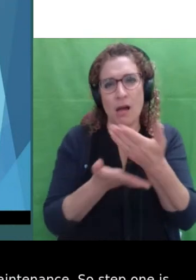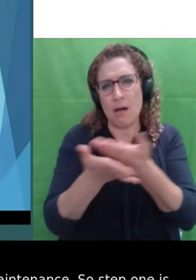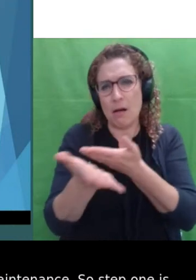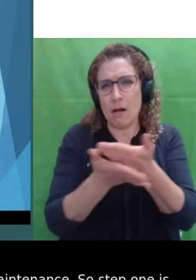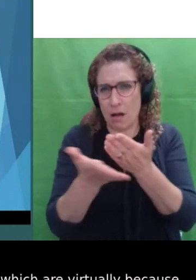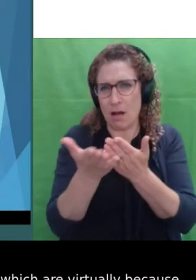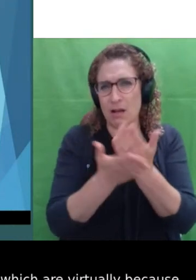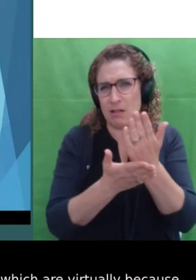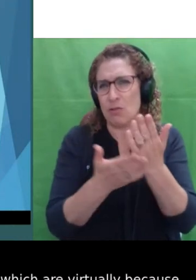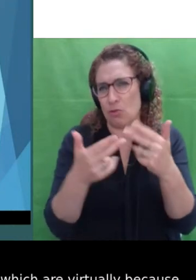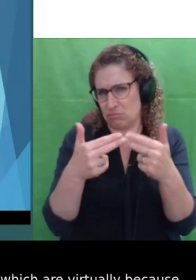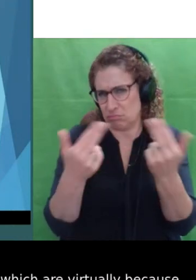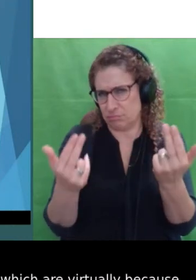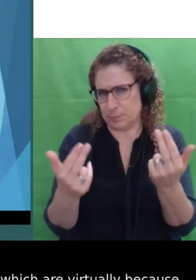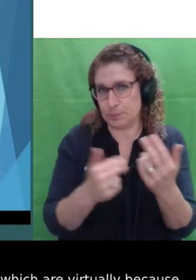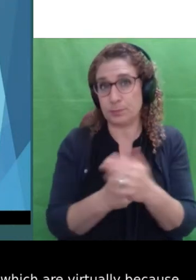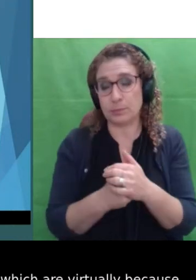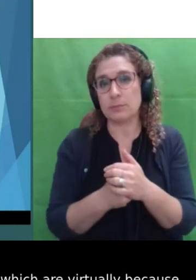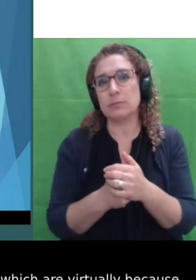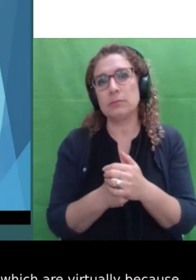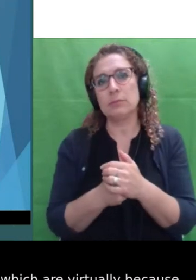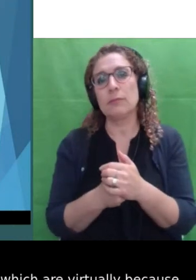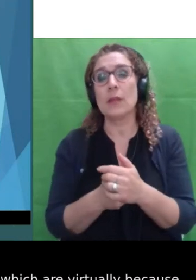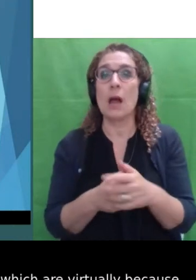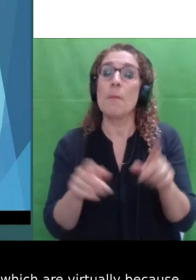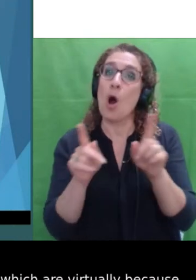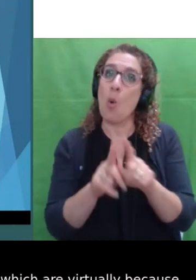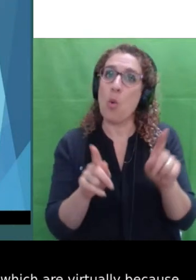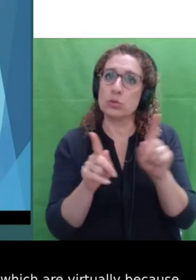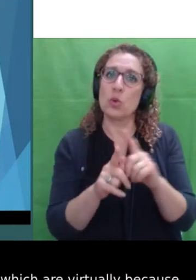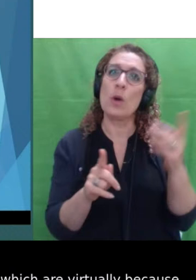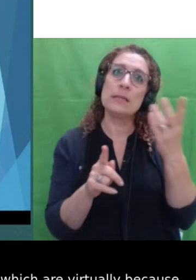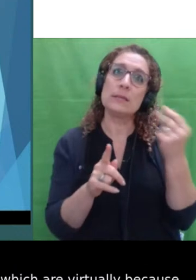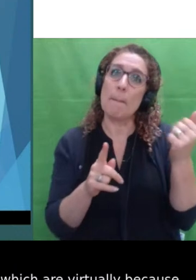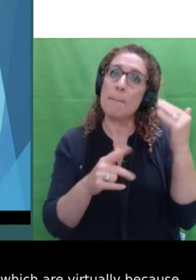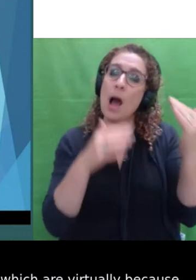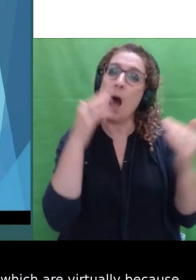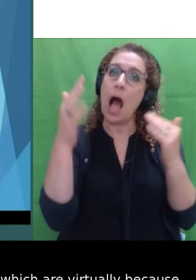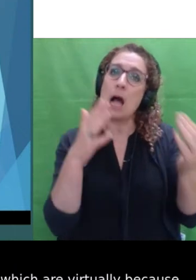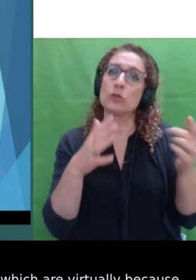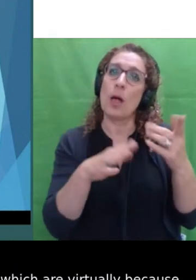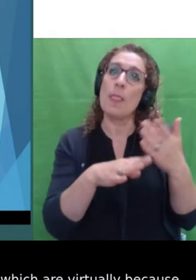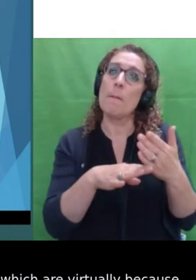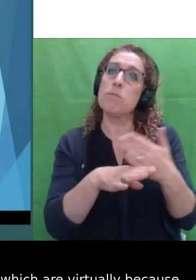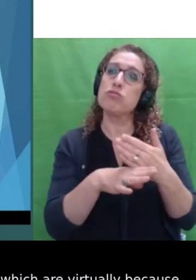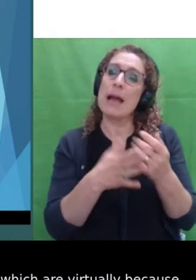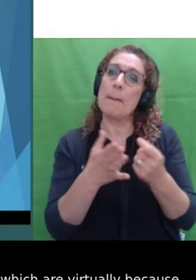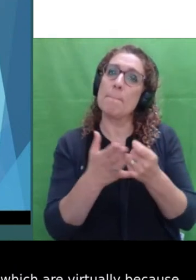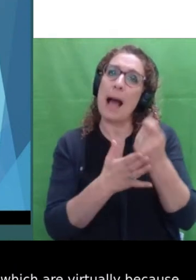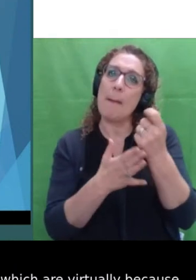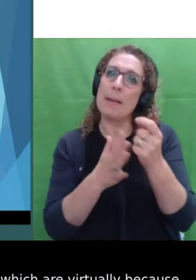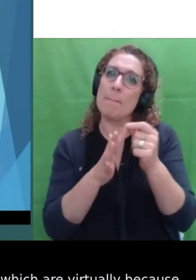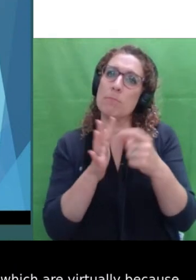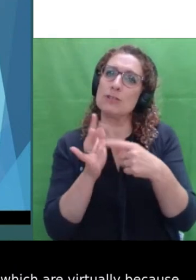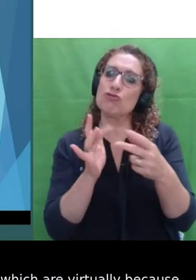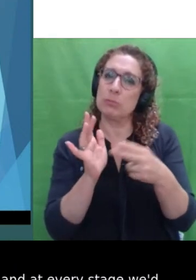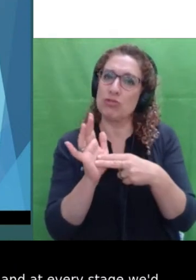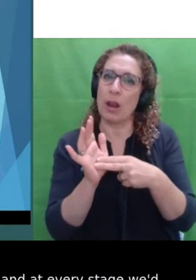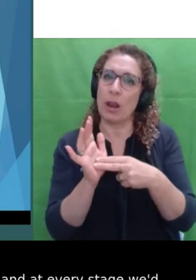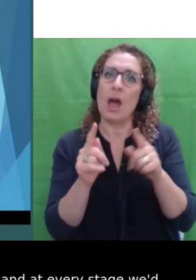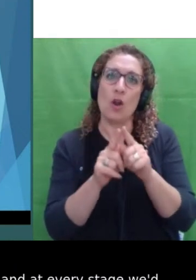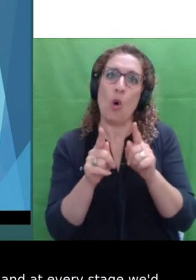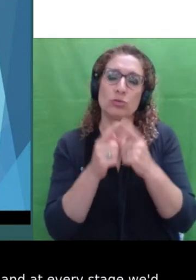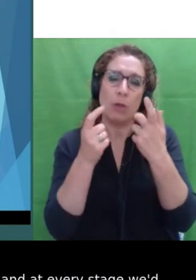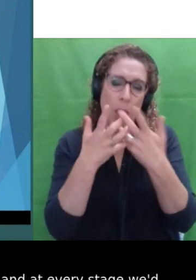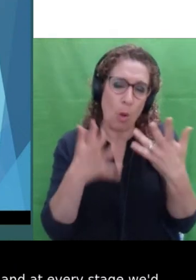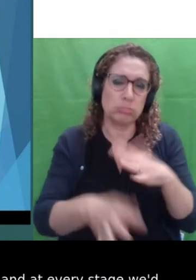also would advise adults on pre-payment prescription and at every stage we'd ensure compliance and copies emollient use we'd